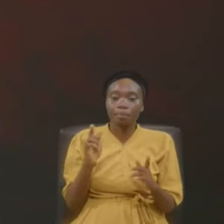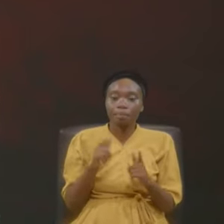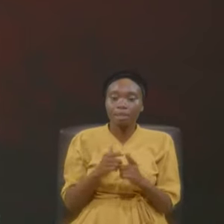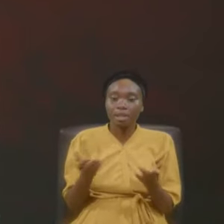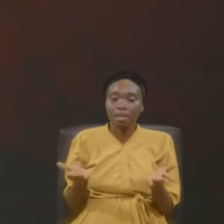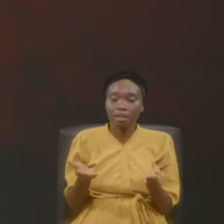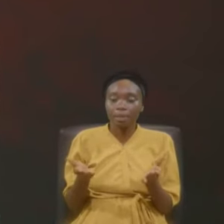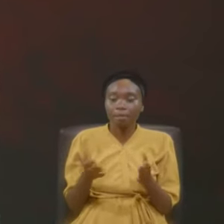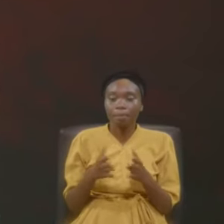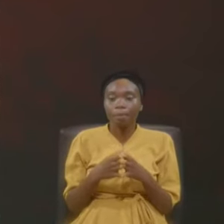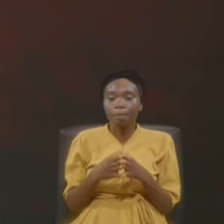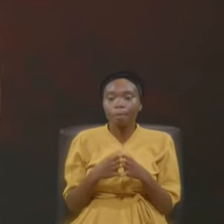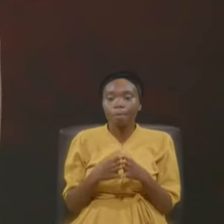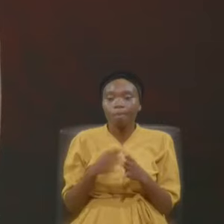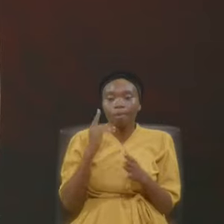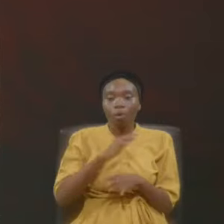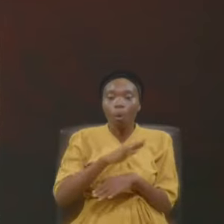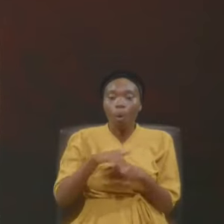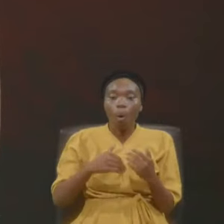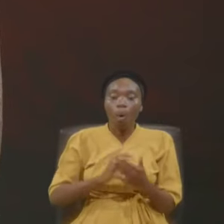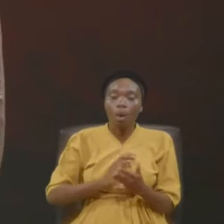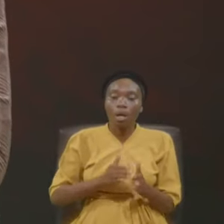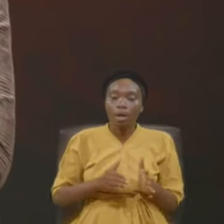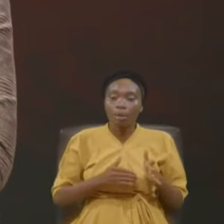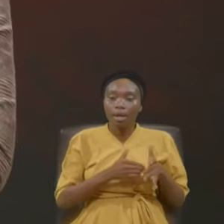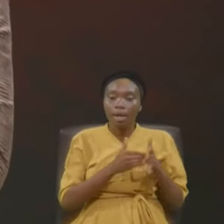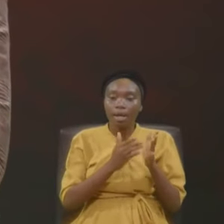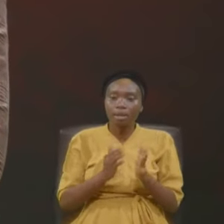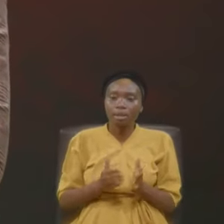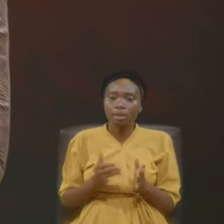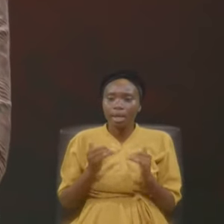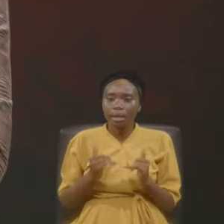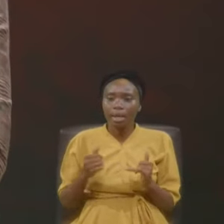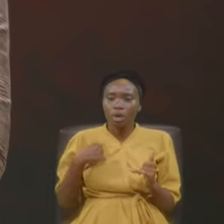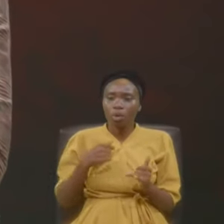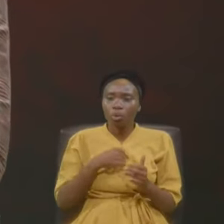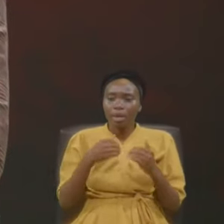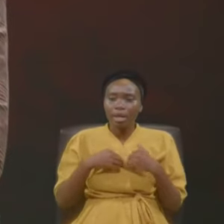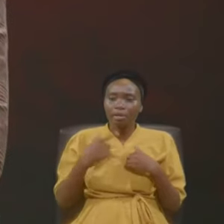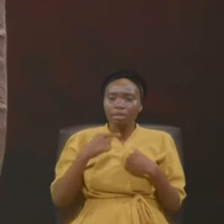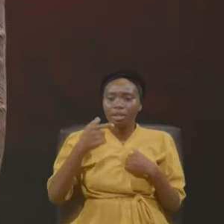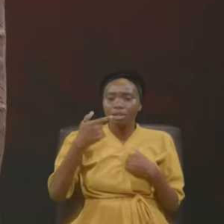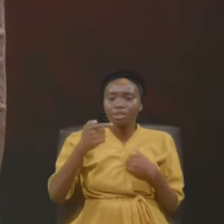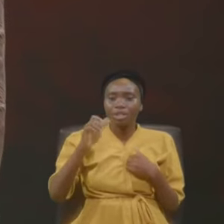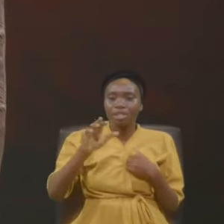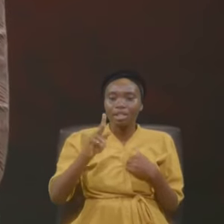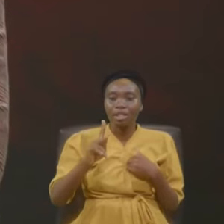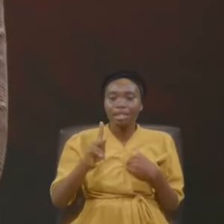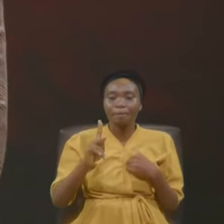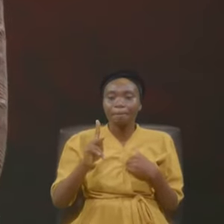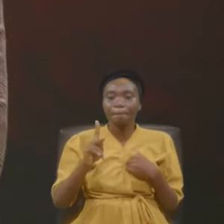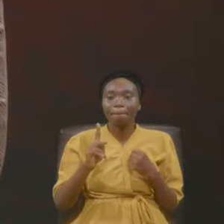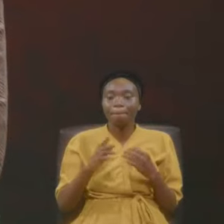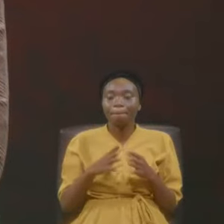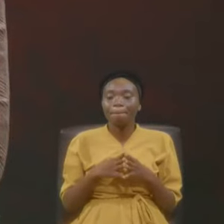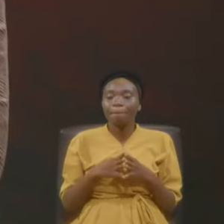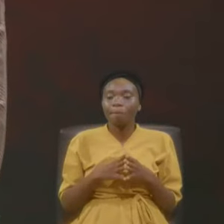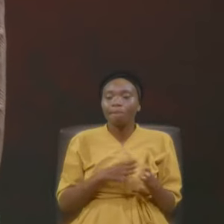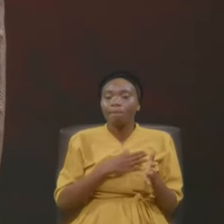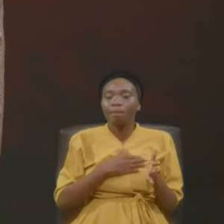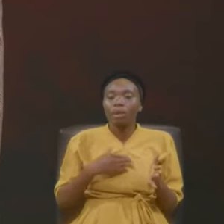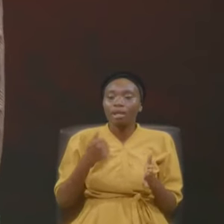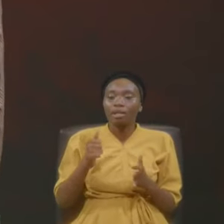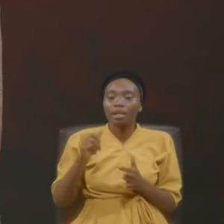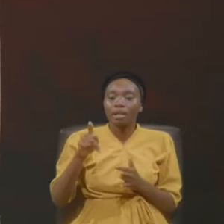our Tuesday leaders meeting will hold here for all our leaders. Now we have the Global Crusade with Kumuyi and the